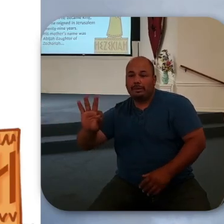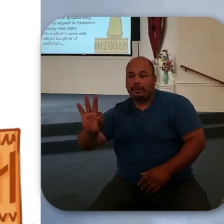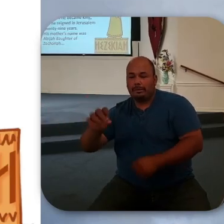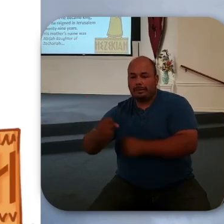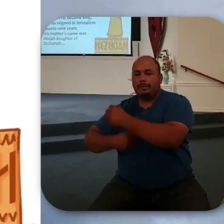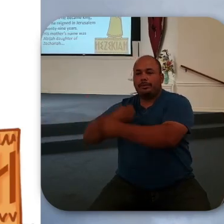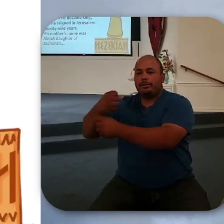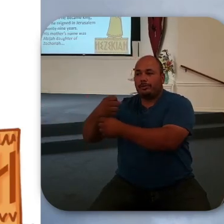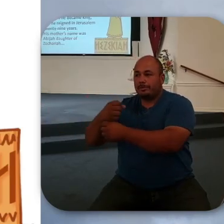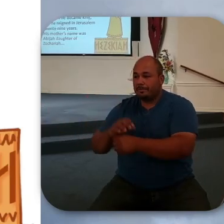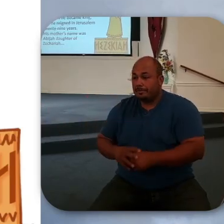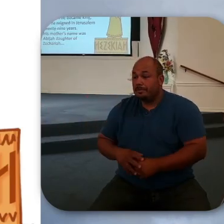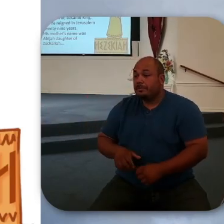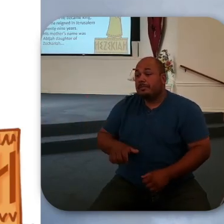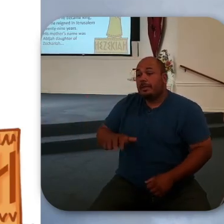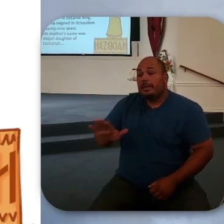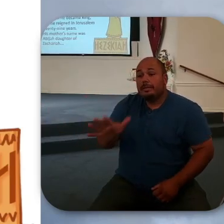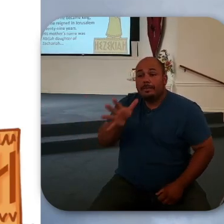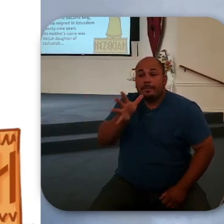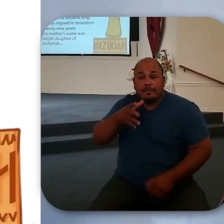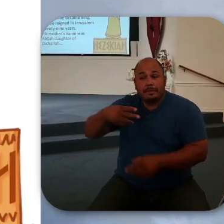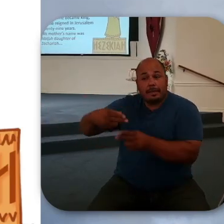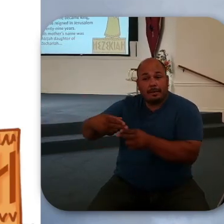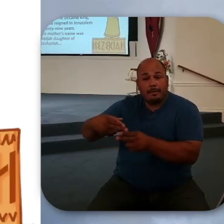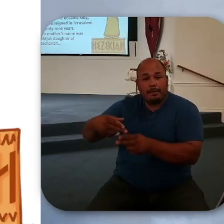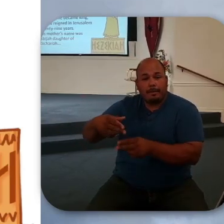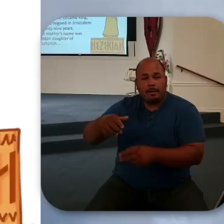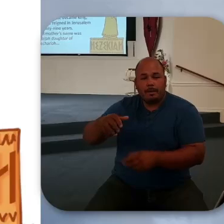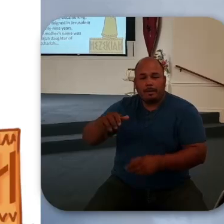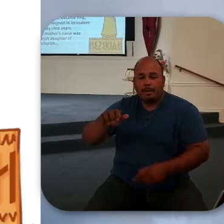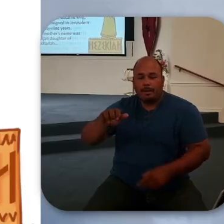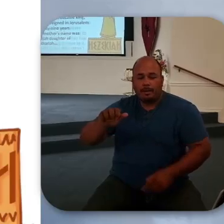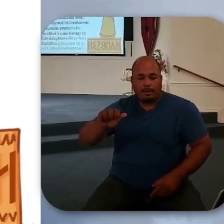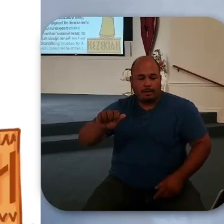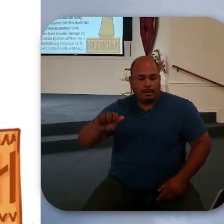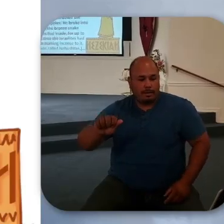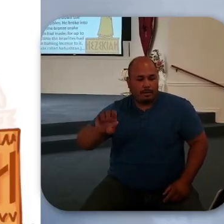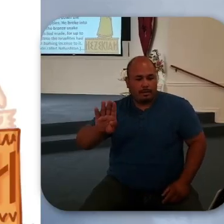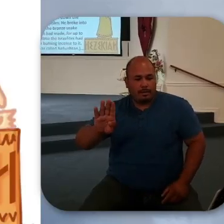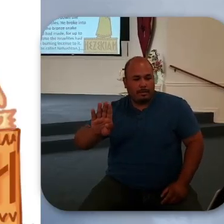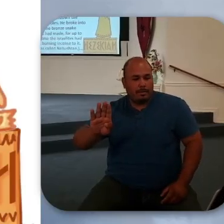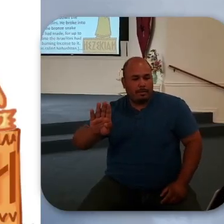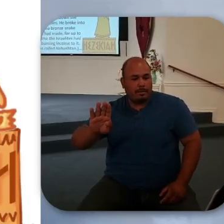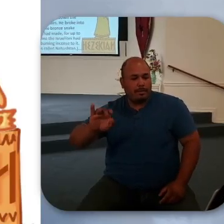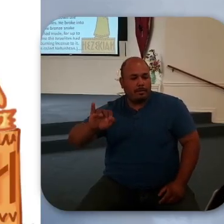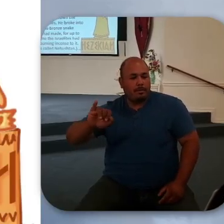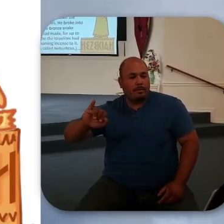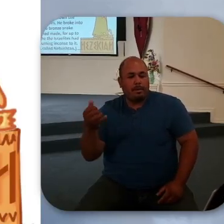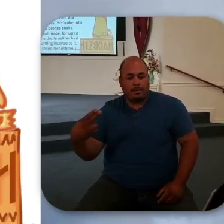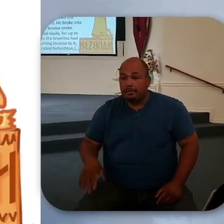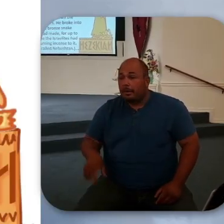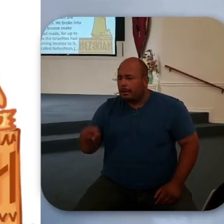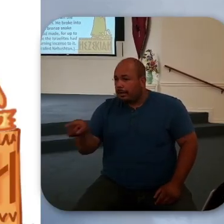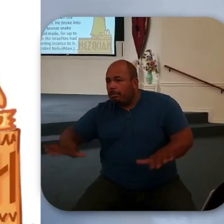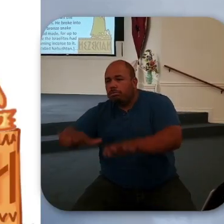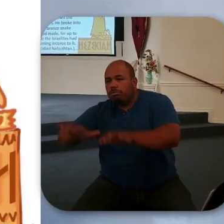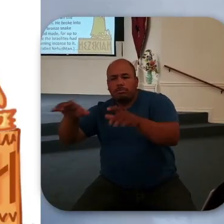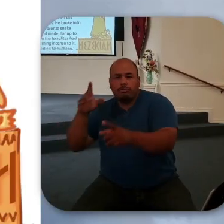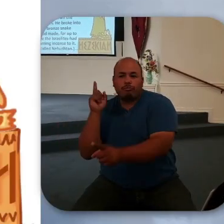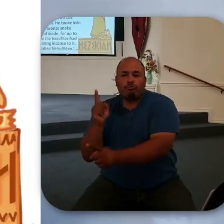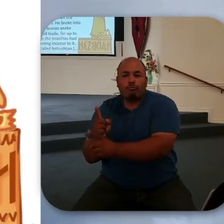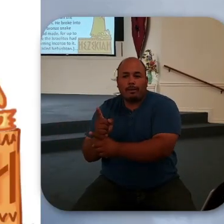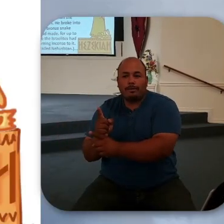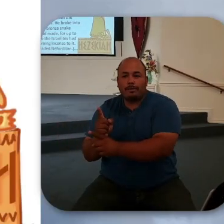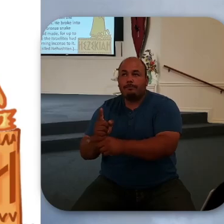years. His mother's name was Abijah, daughter of Zechariah. He did what was right in the eyes of the Lord, just as his